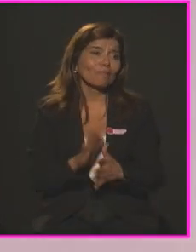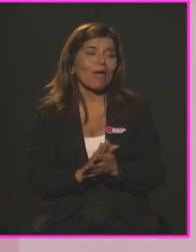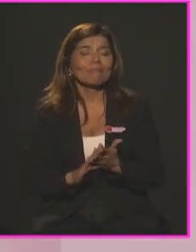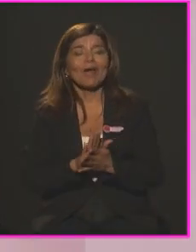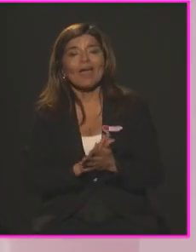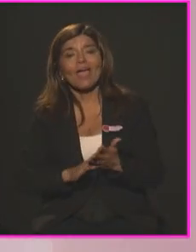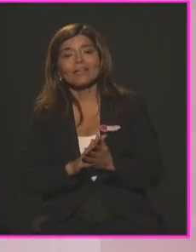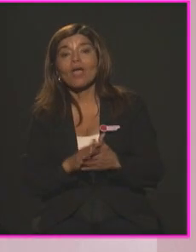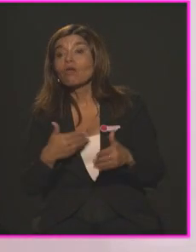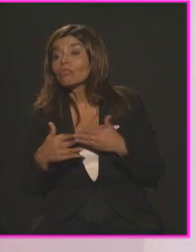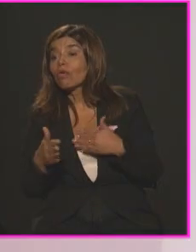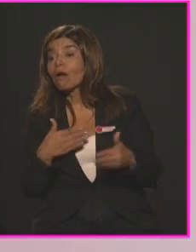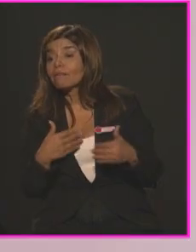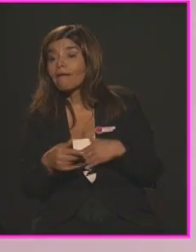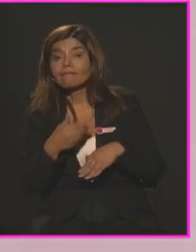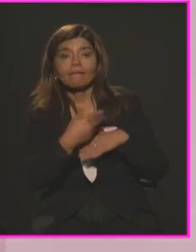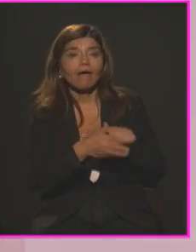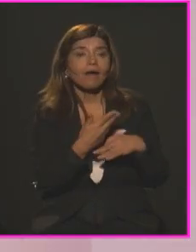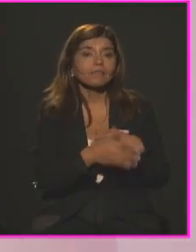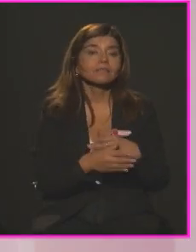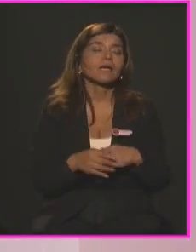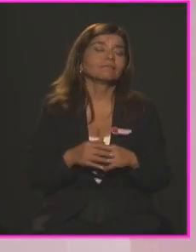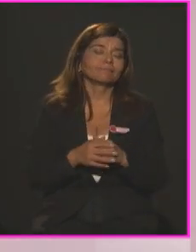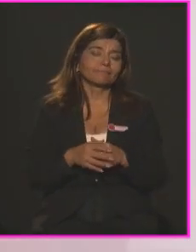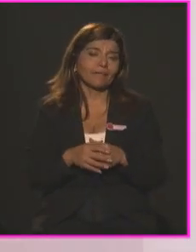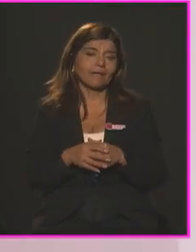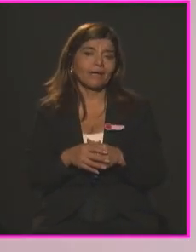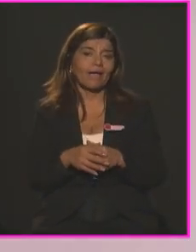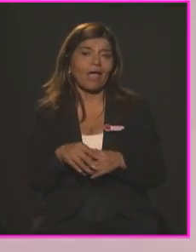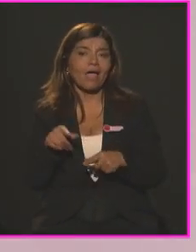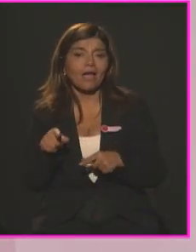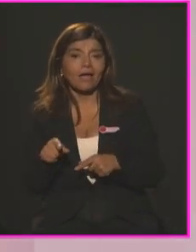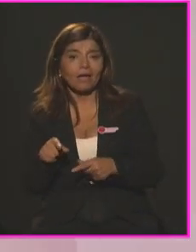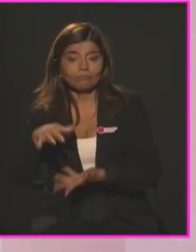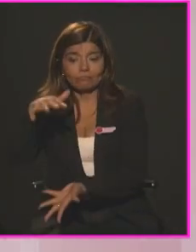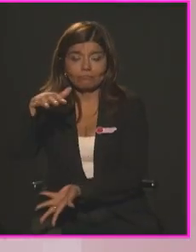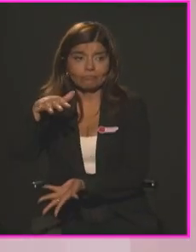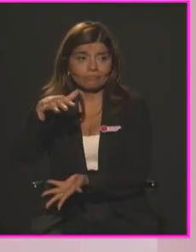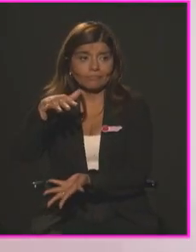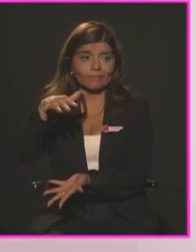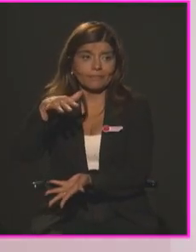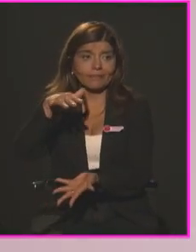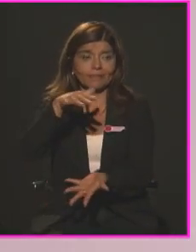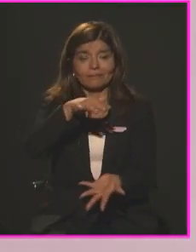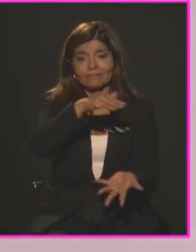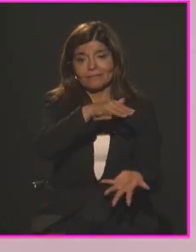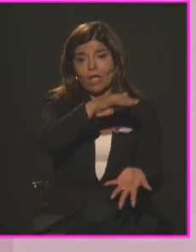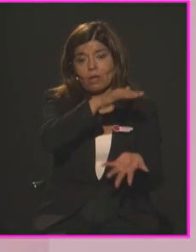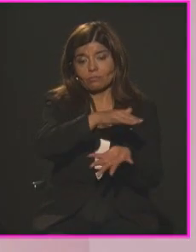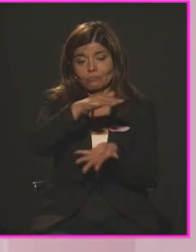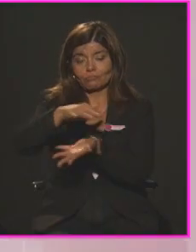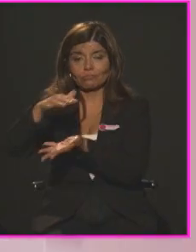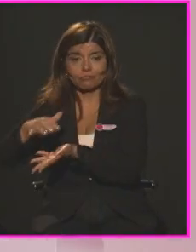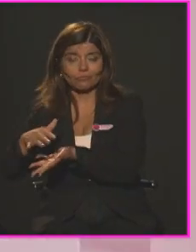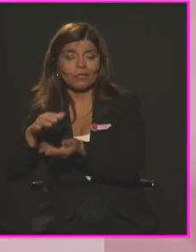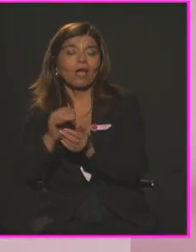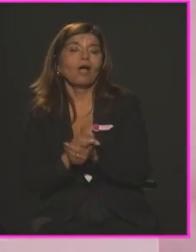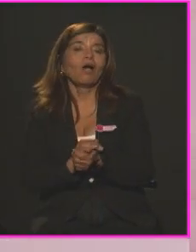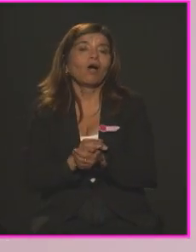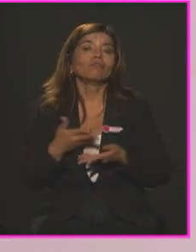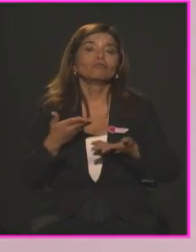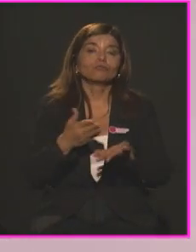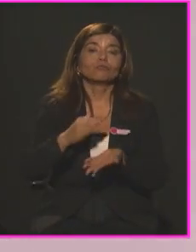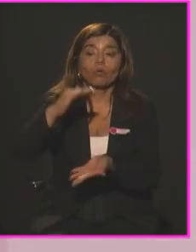putting things in smaller bowls on the buffets, or offering different sized portions.